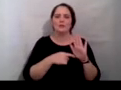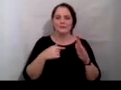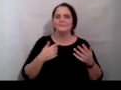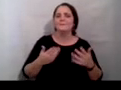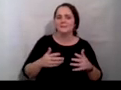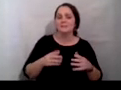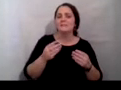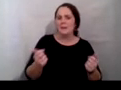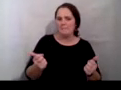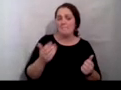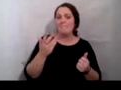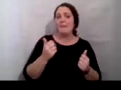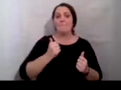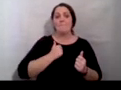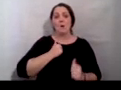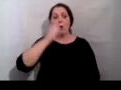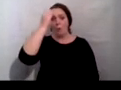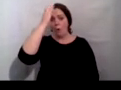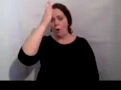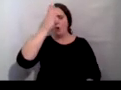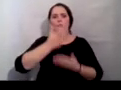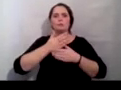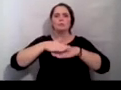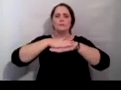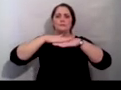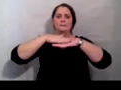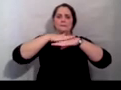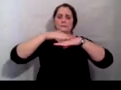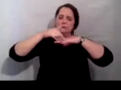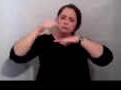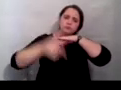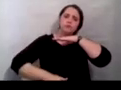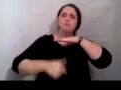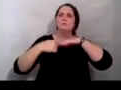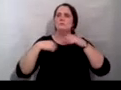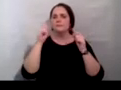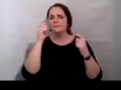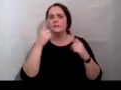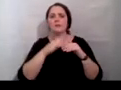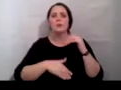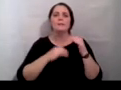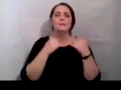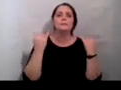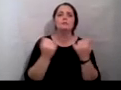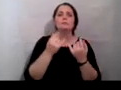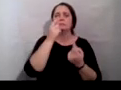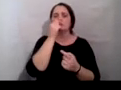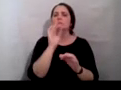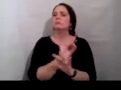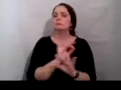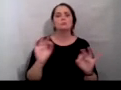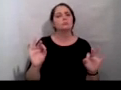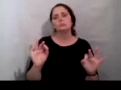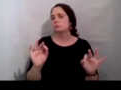very surface knowledge. You know, I do not bring an Indigenous perspective to this art. What